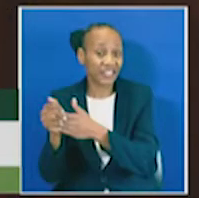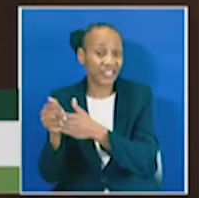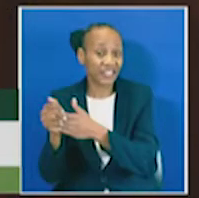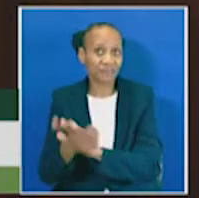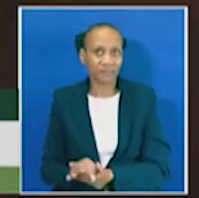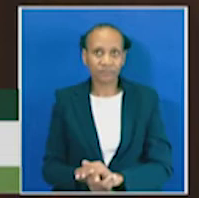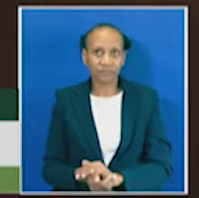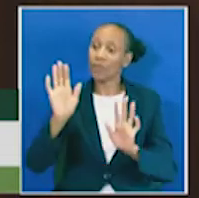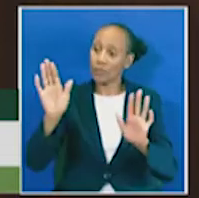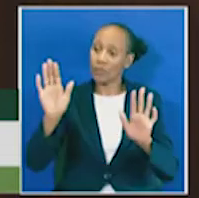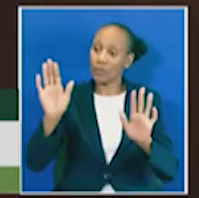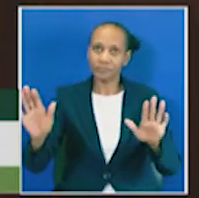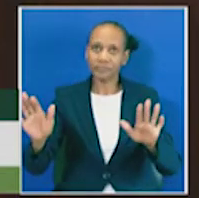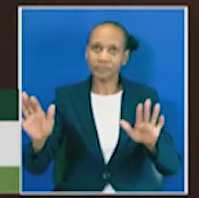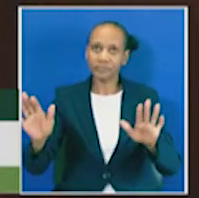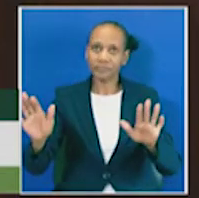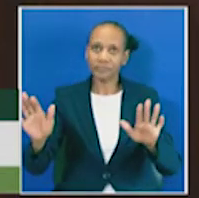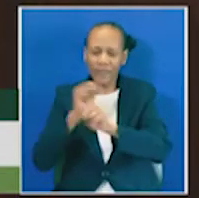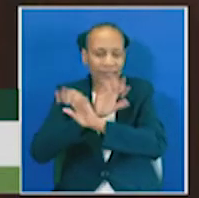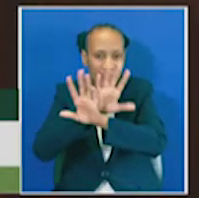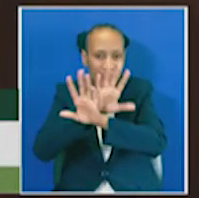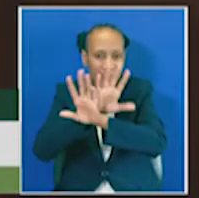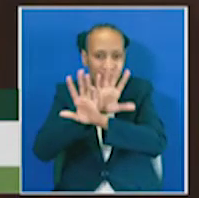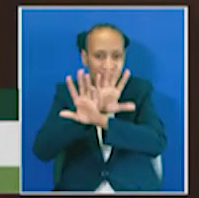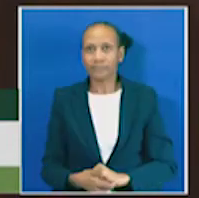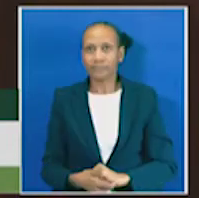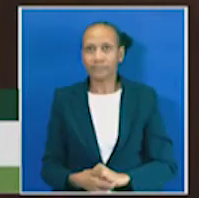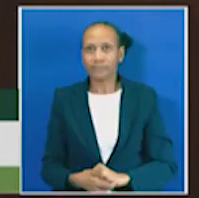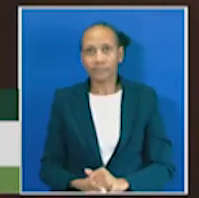Let me make it abundantly Order, honourable clear. members. Order.